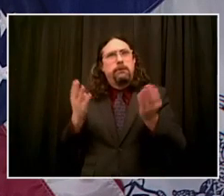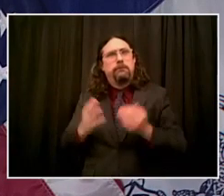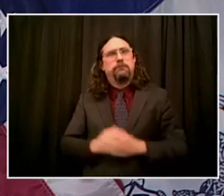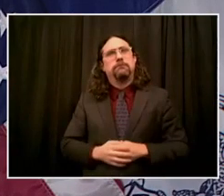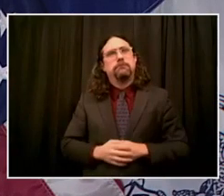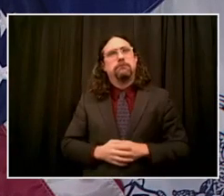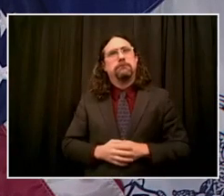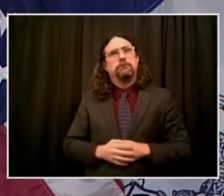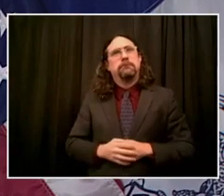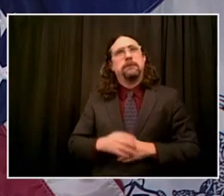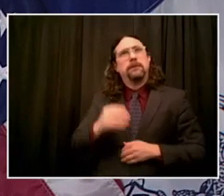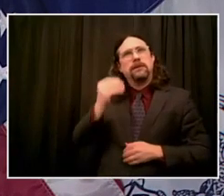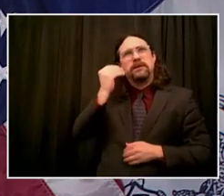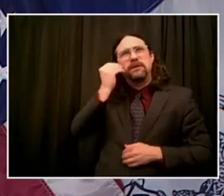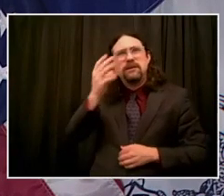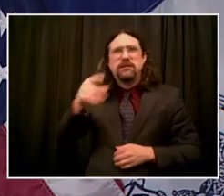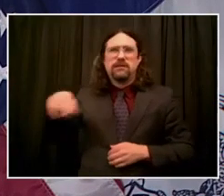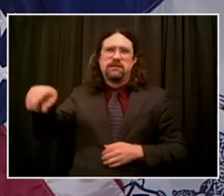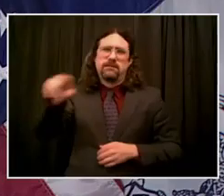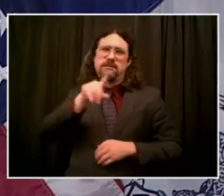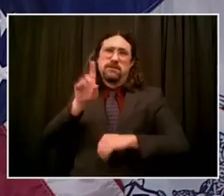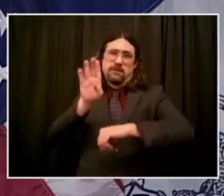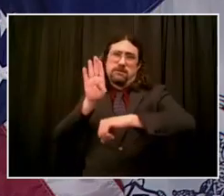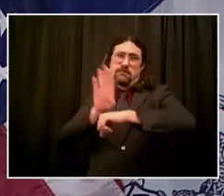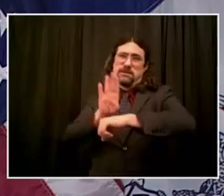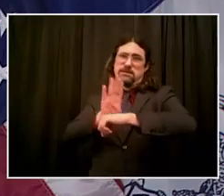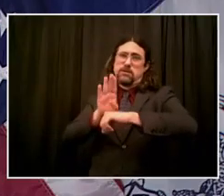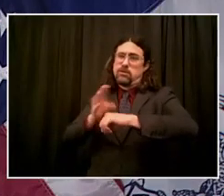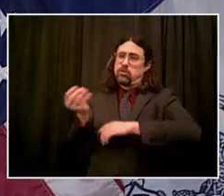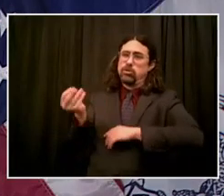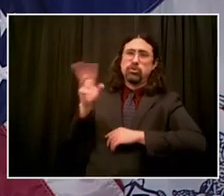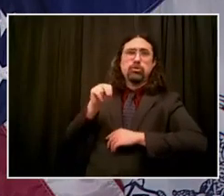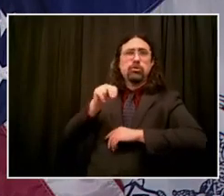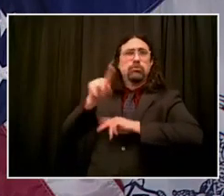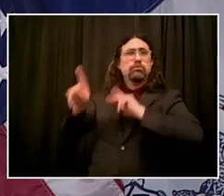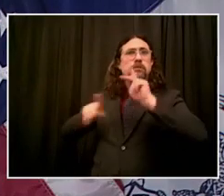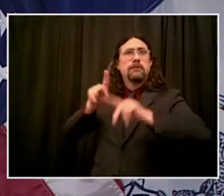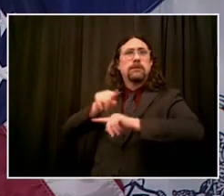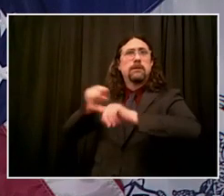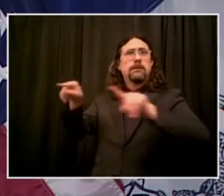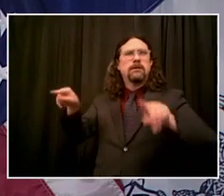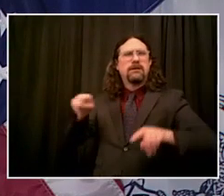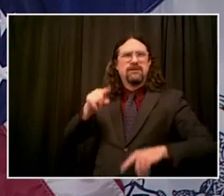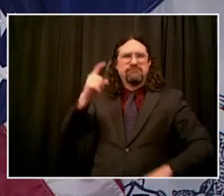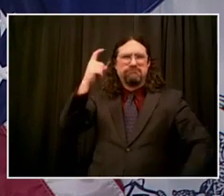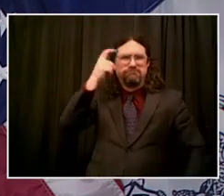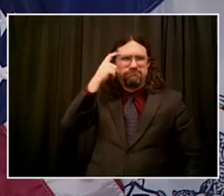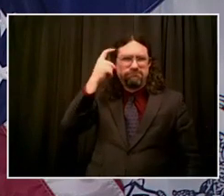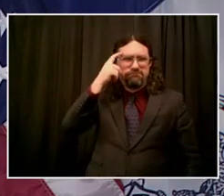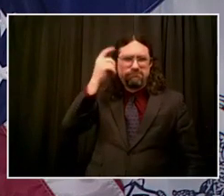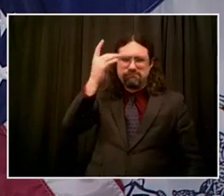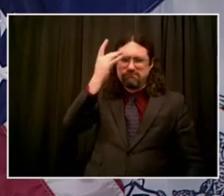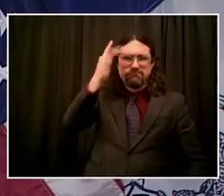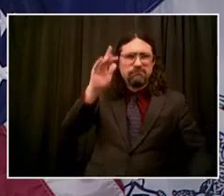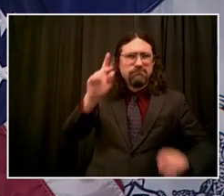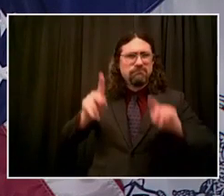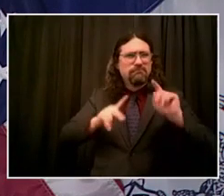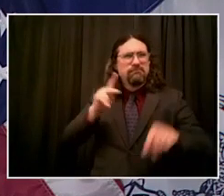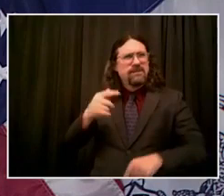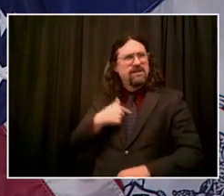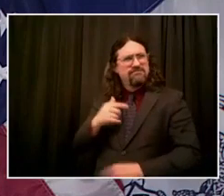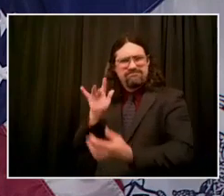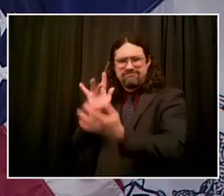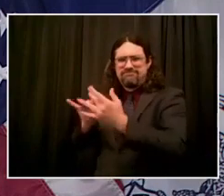June. And the state has, you know, very clear guidelines they've put out. We're putting out more and more information. We're going to help